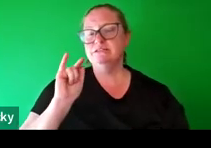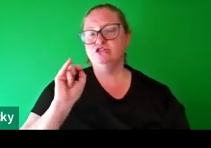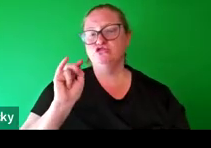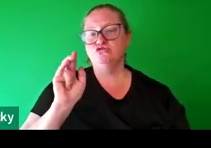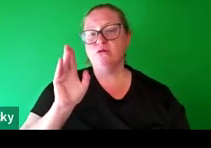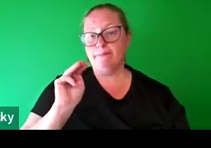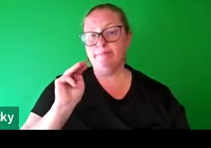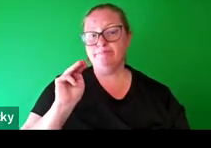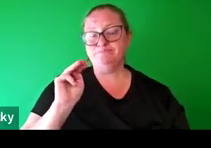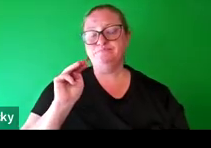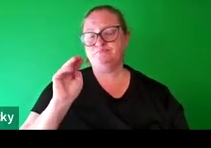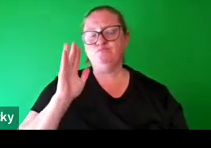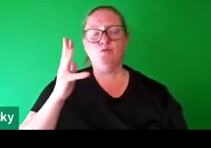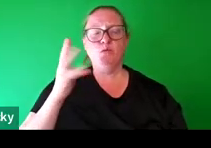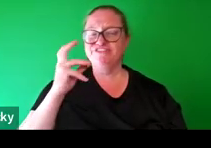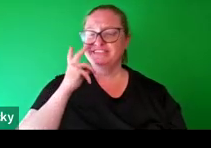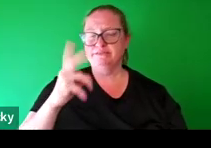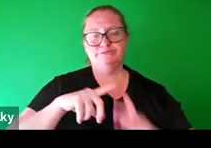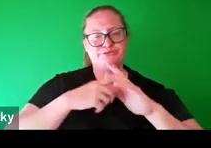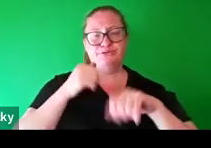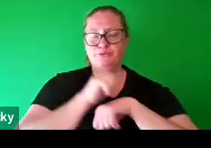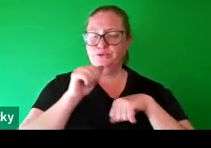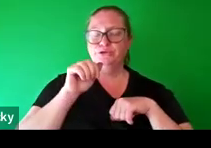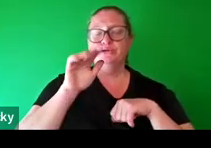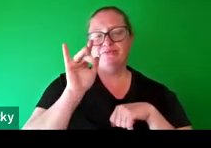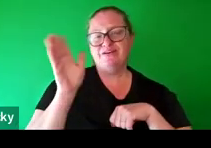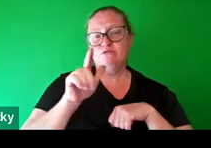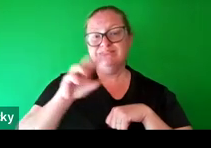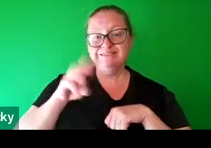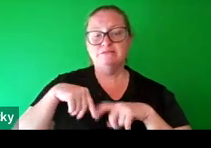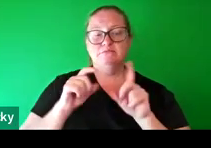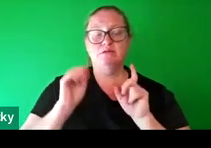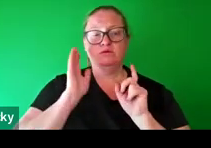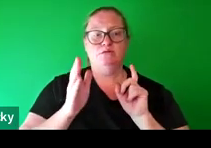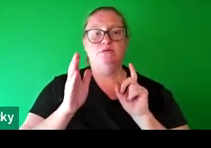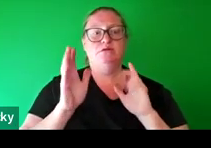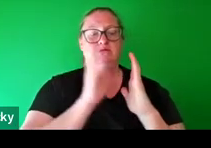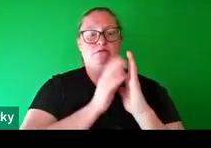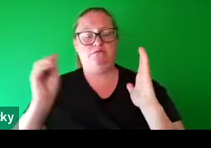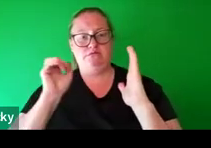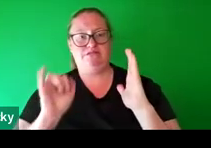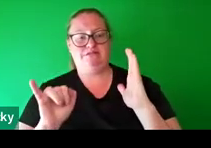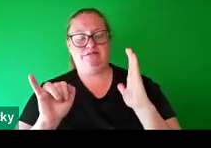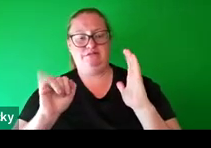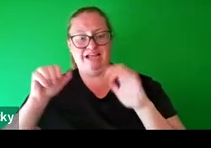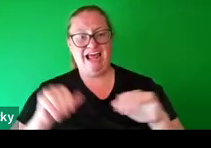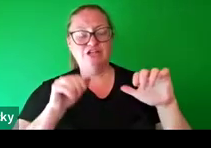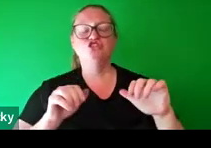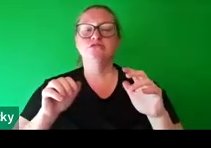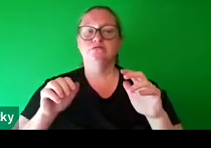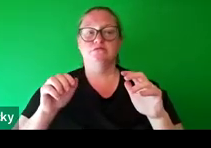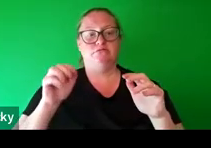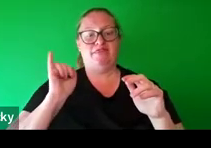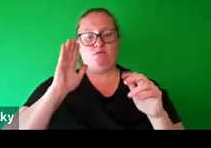us already starting to work on 25-26, but we'll mirror those actions and activities that will occur for